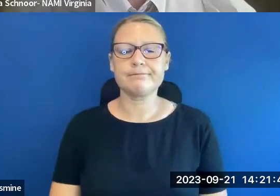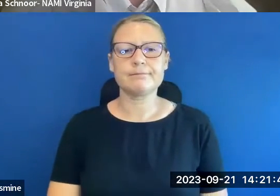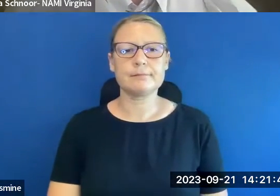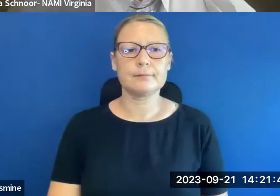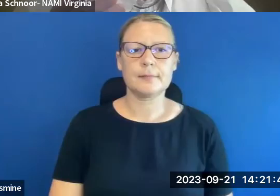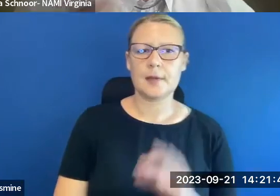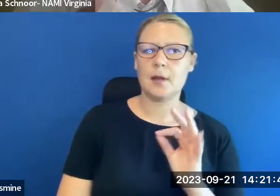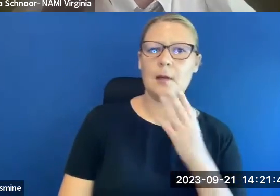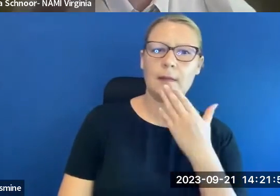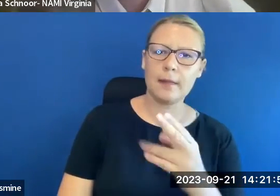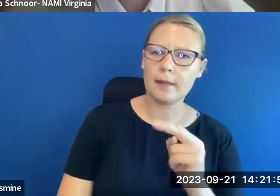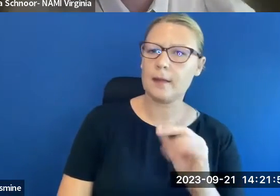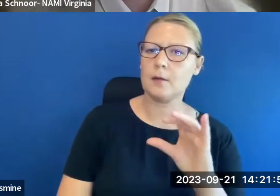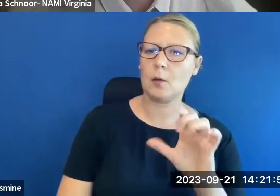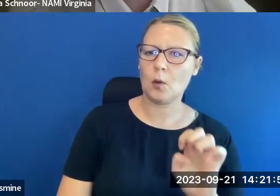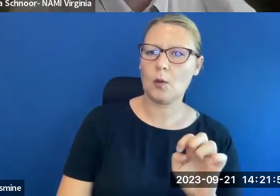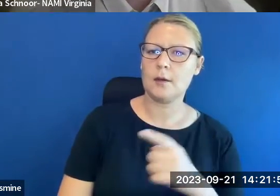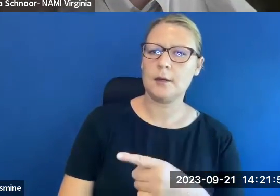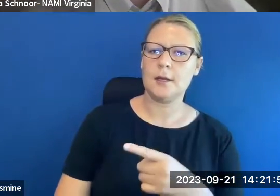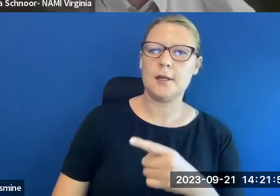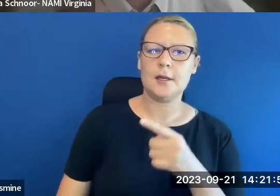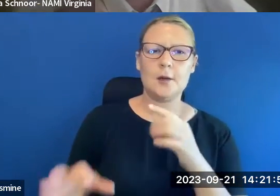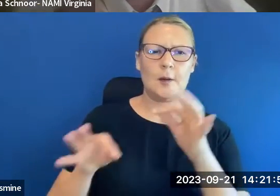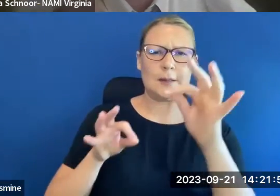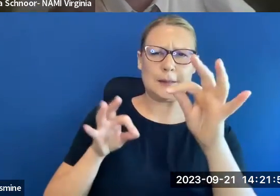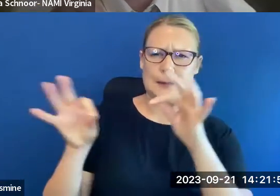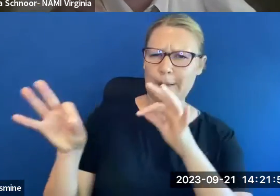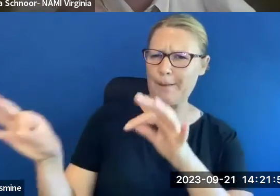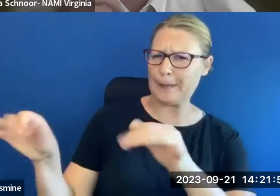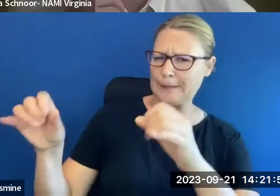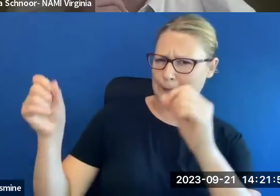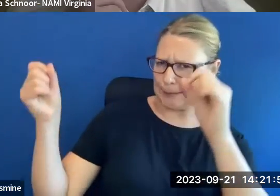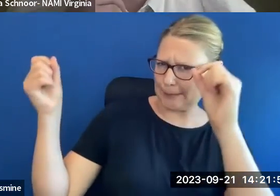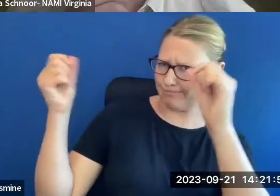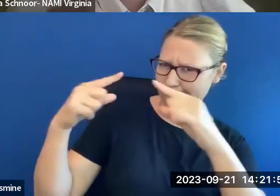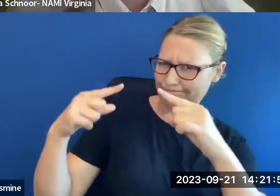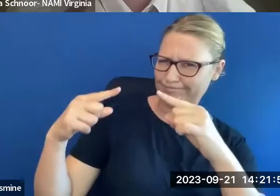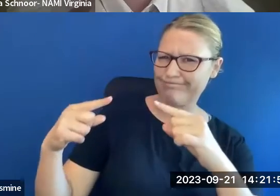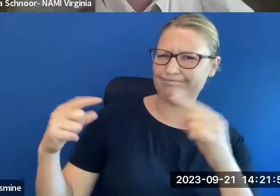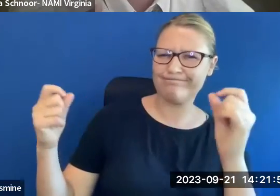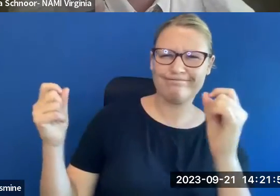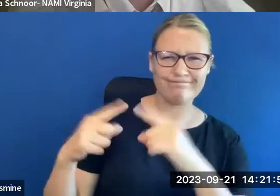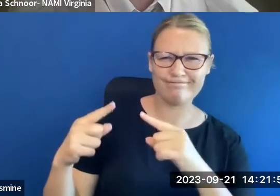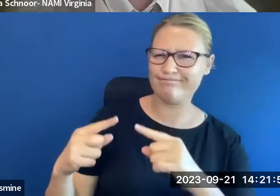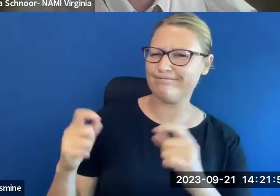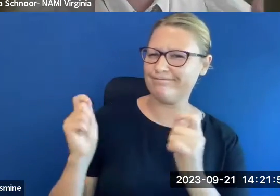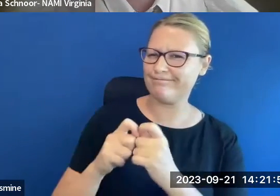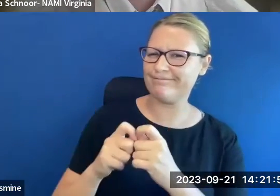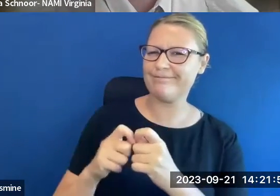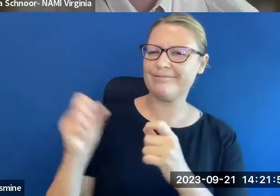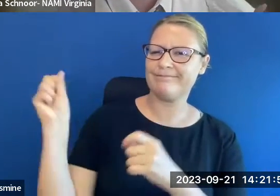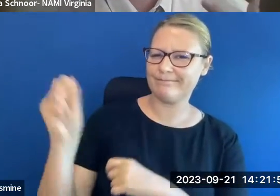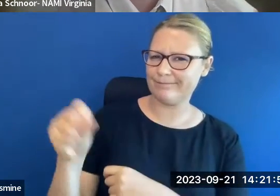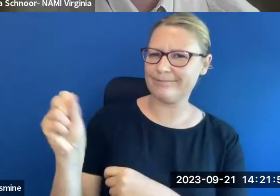Thank you for that, Nicole. I feel like you just articulated everything I was thinking about in terms of, yes, it